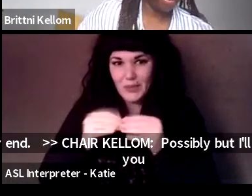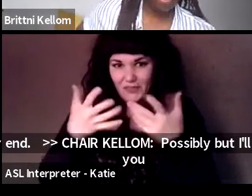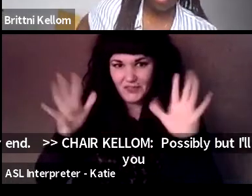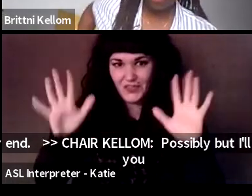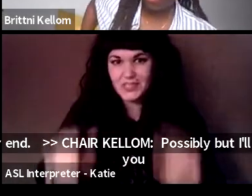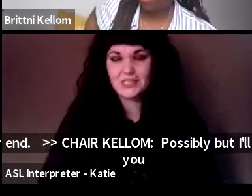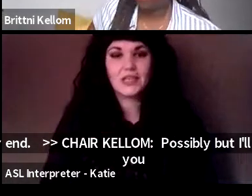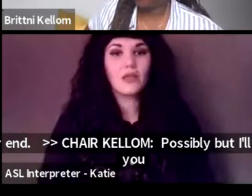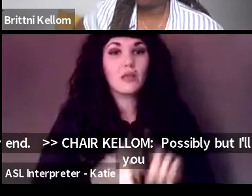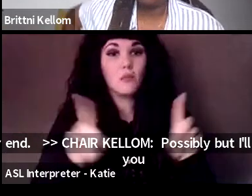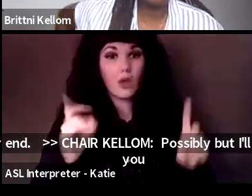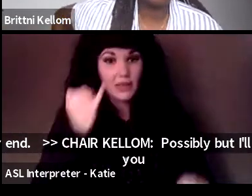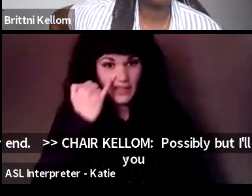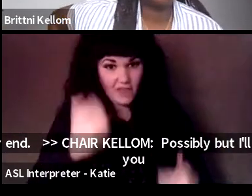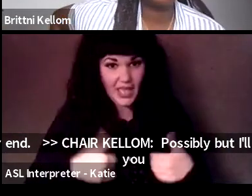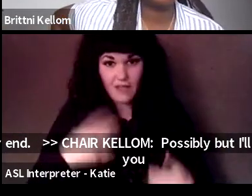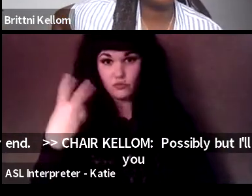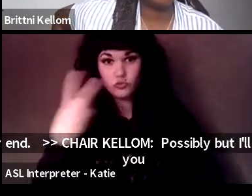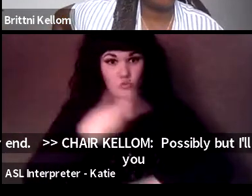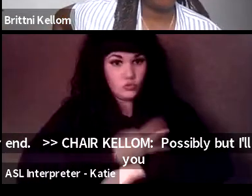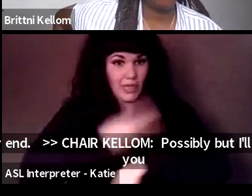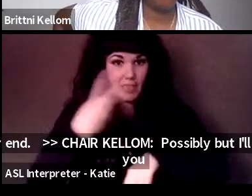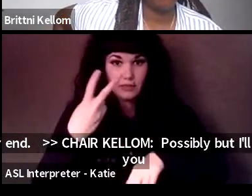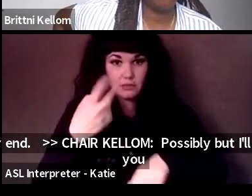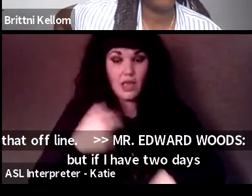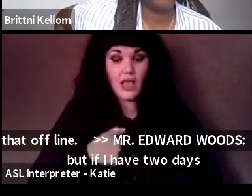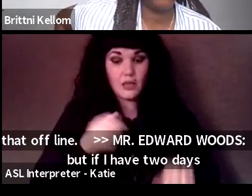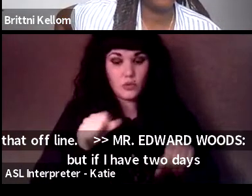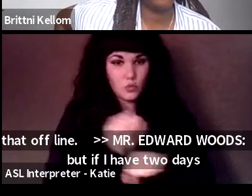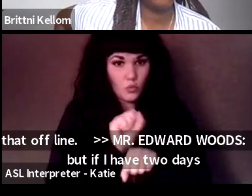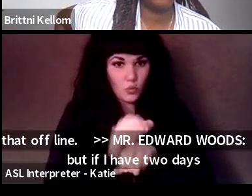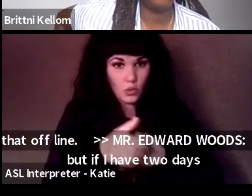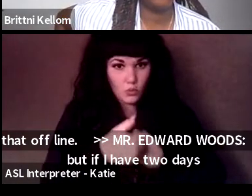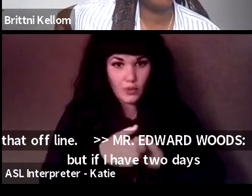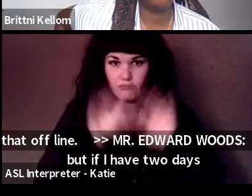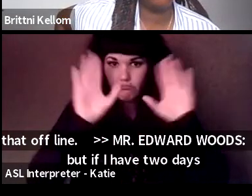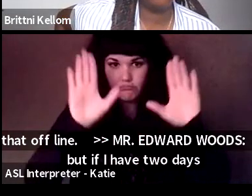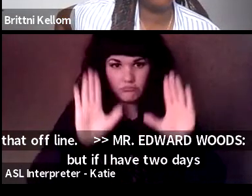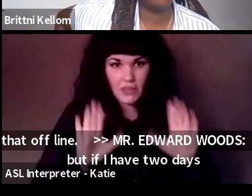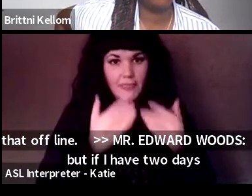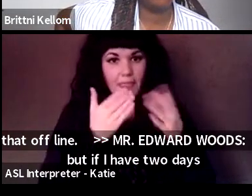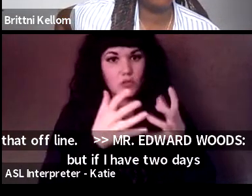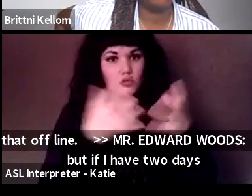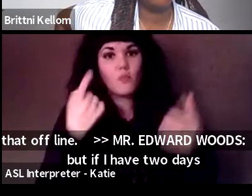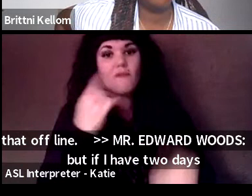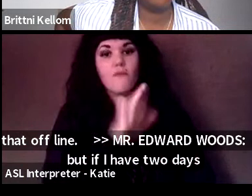if I have 2 days to work with, that would be great. Thank you very much for your time.